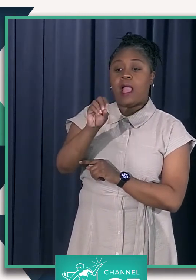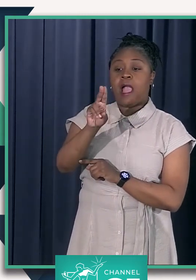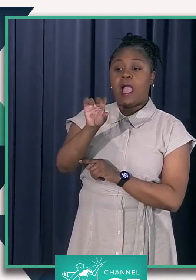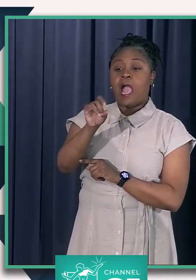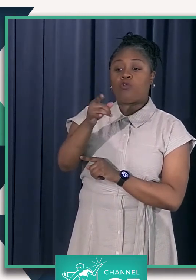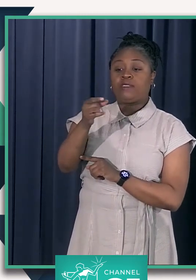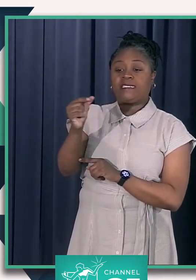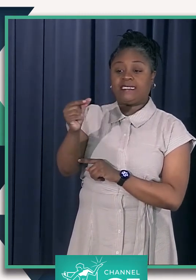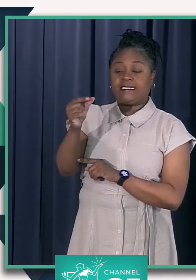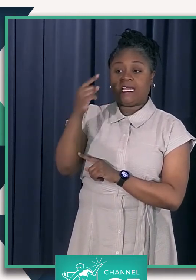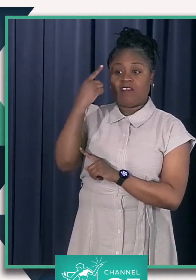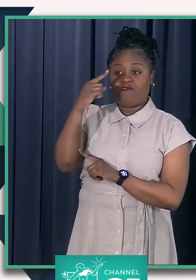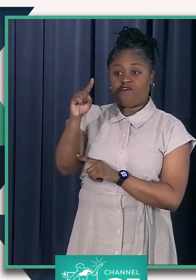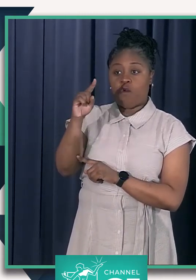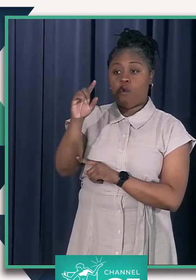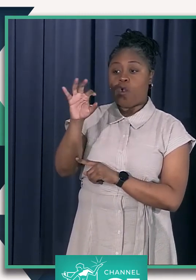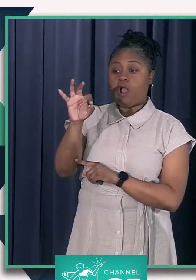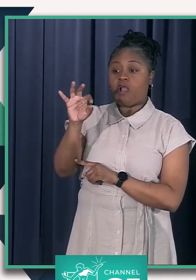DetroitHousingForTheFutureFund.org.